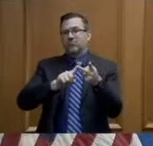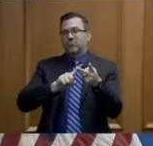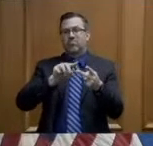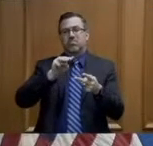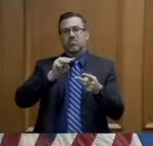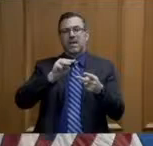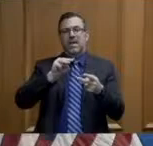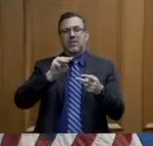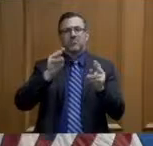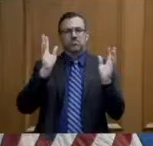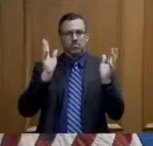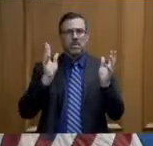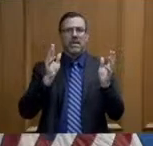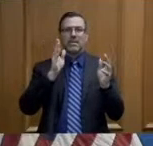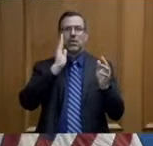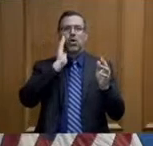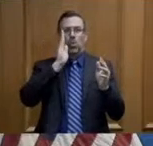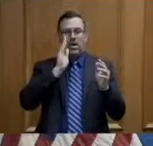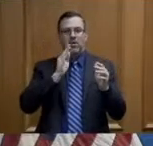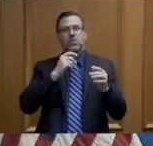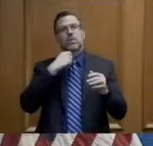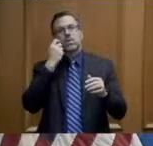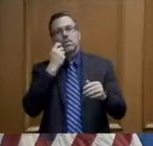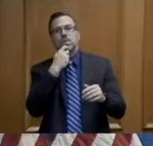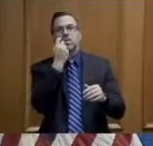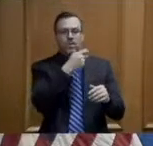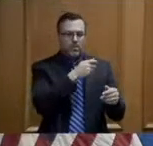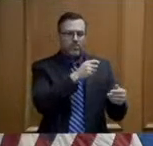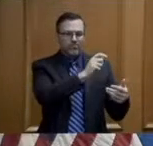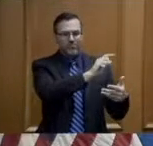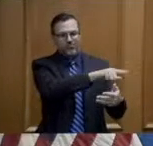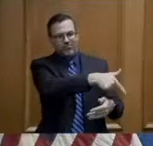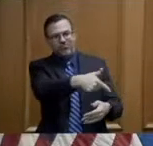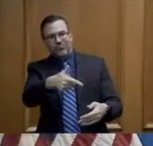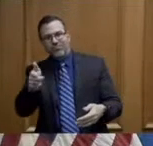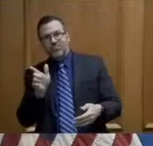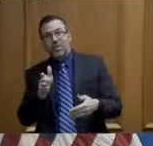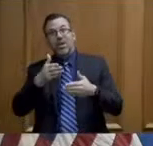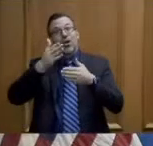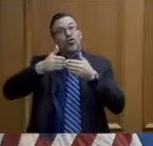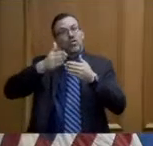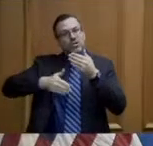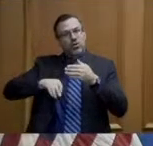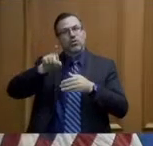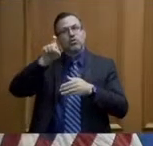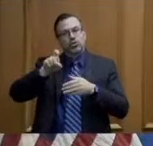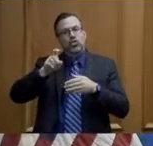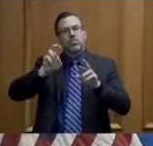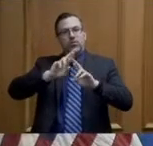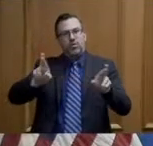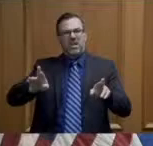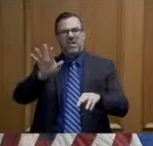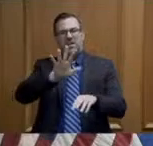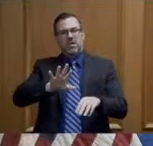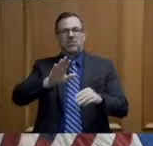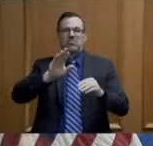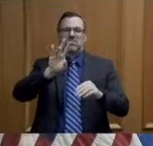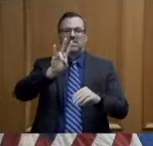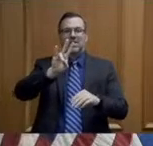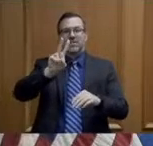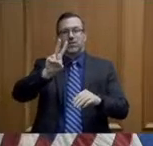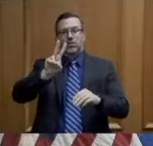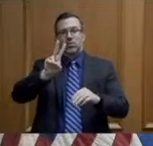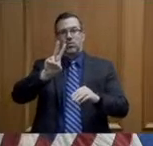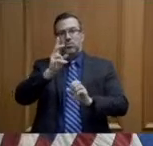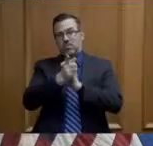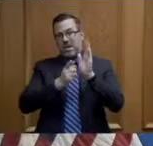these tests at the drive-through sites, and the results are projected to be delivered within 72 hours of testing. In addition